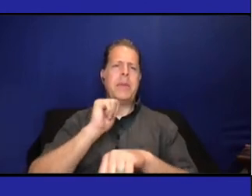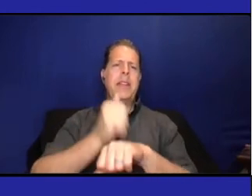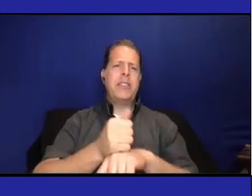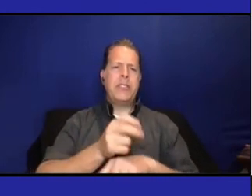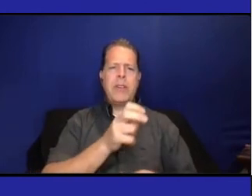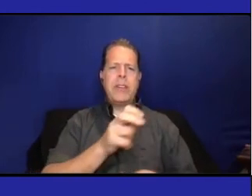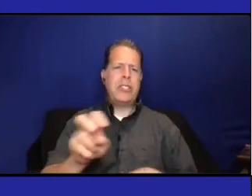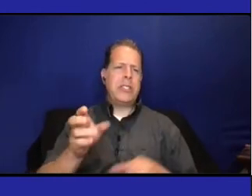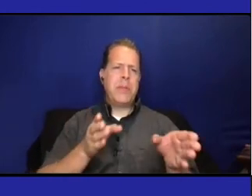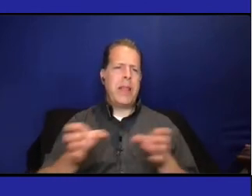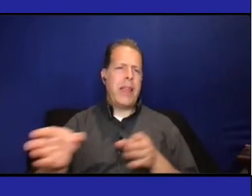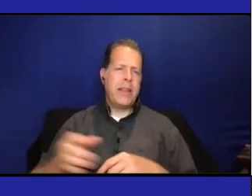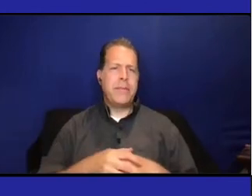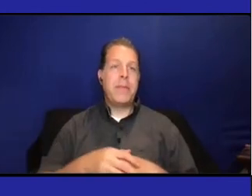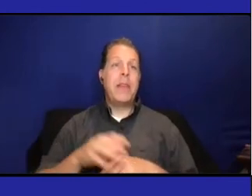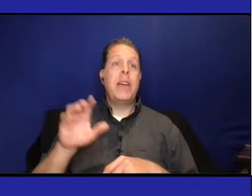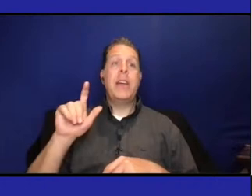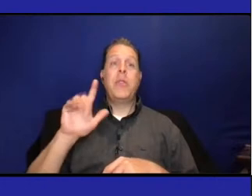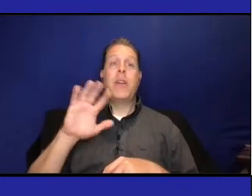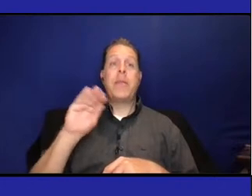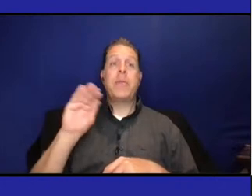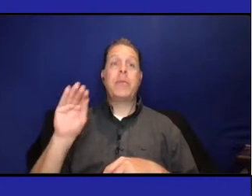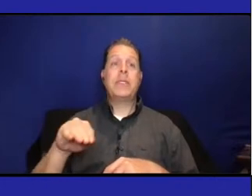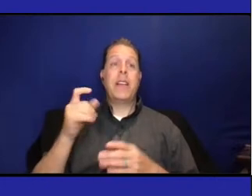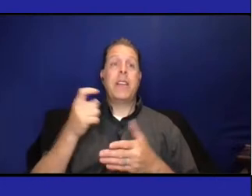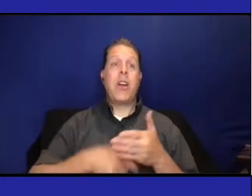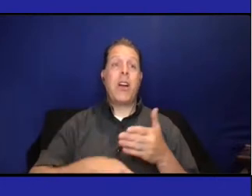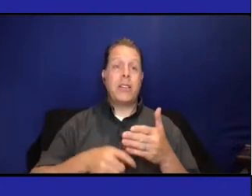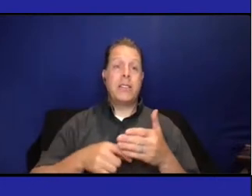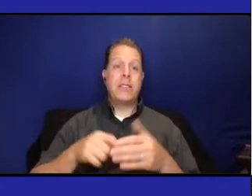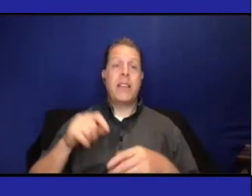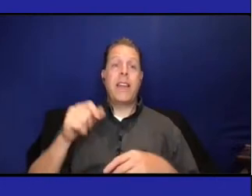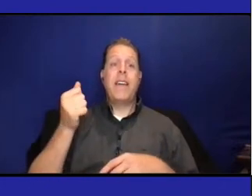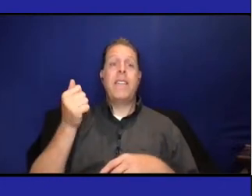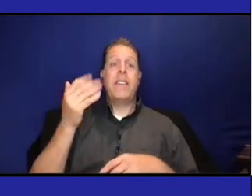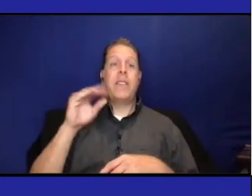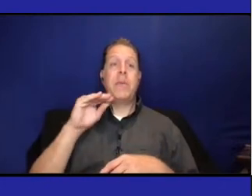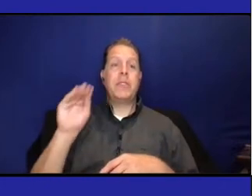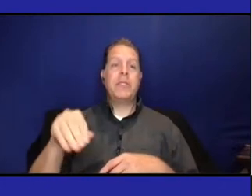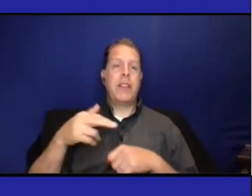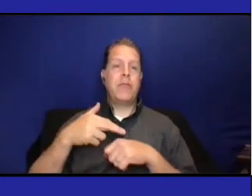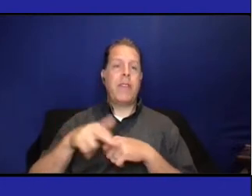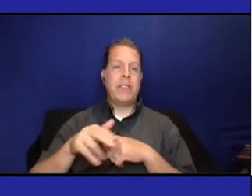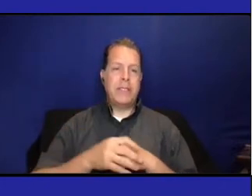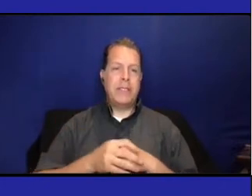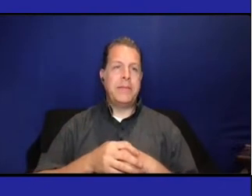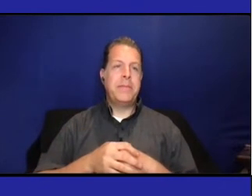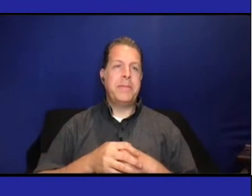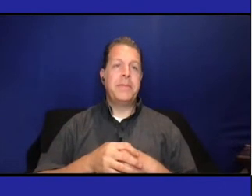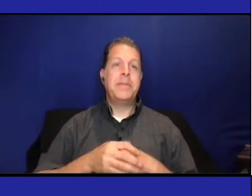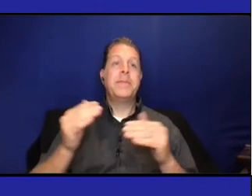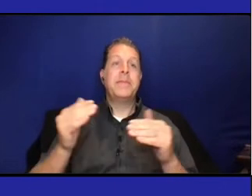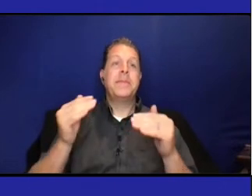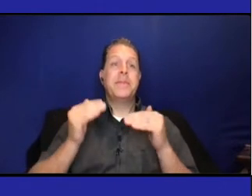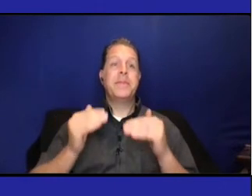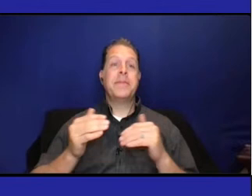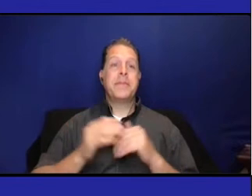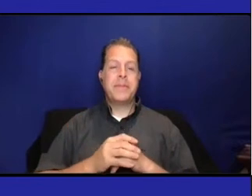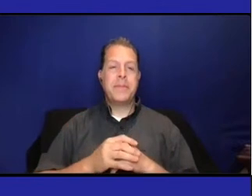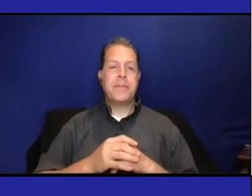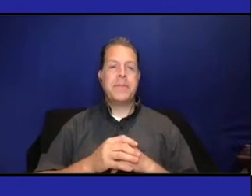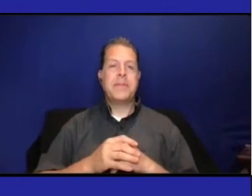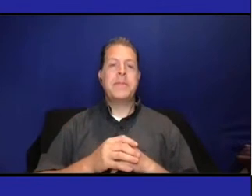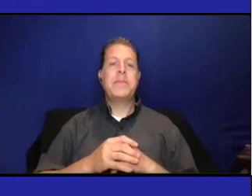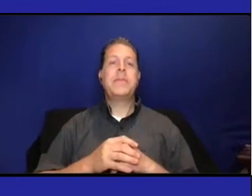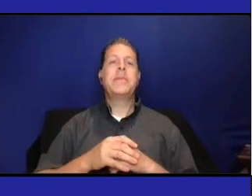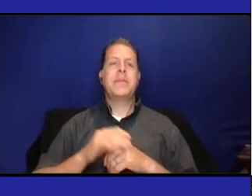planning, 25% cost, 15% references. Next slide. And this was